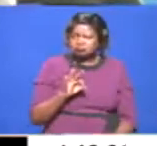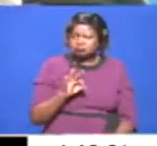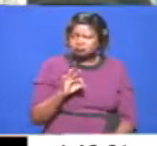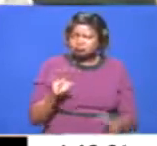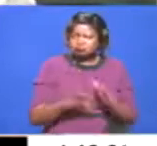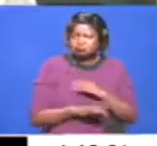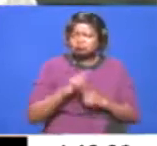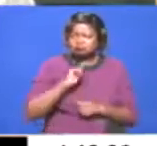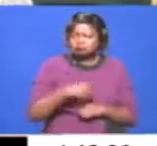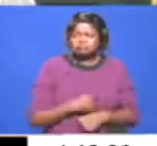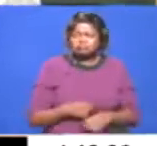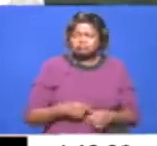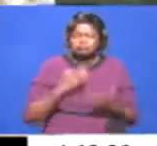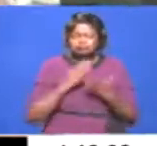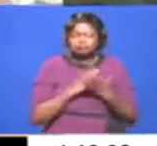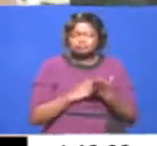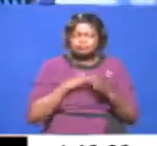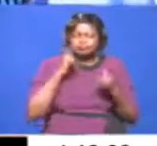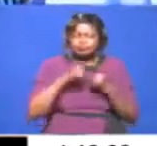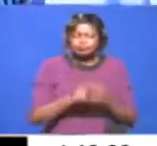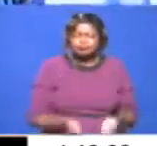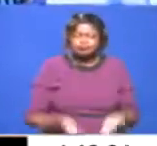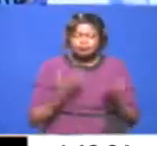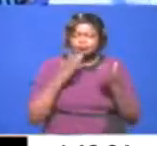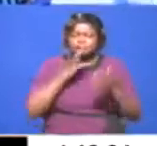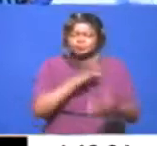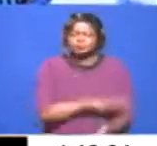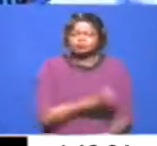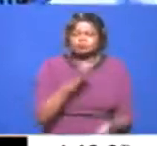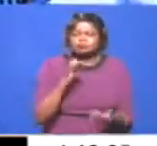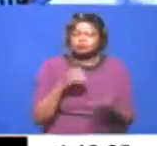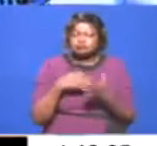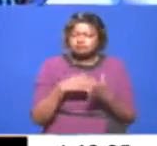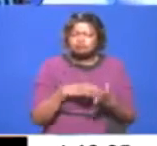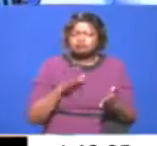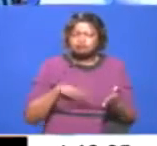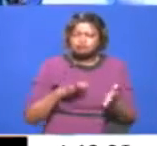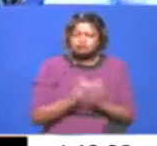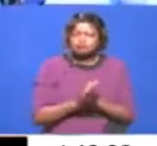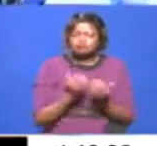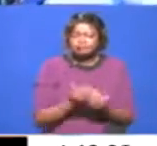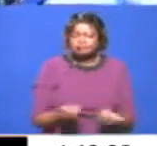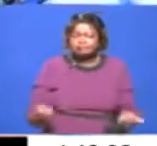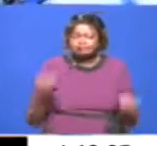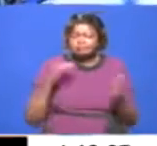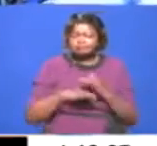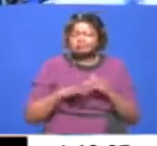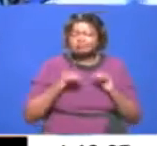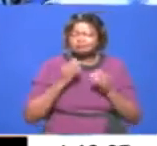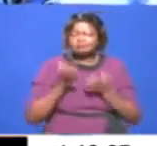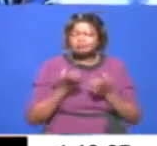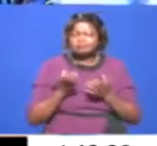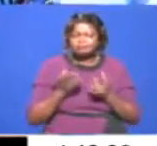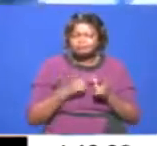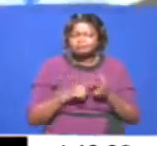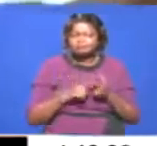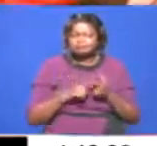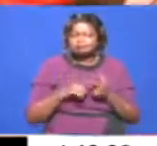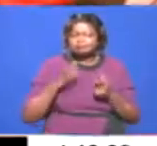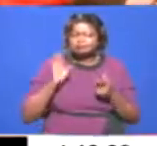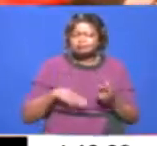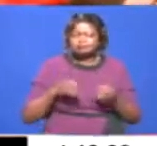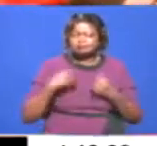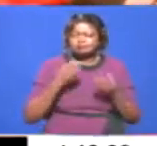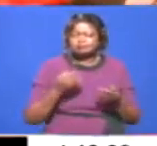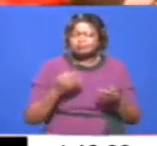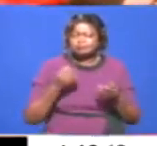3 kwa 1,000. The program aims at enhancing the capacity of vulnerable women and children to access quality services, and mothers are given